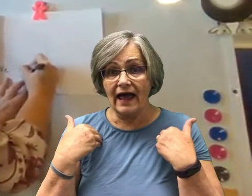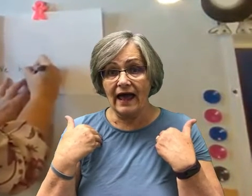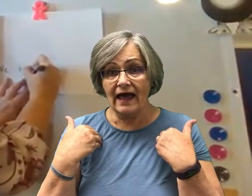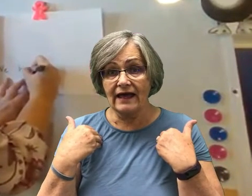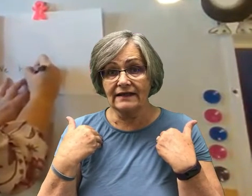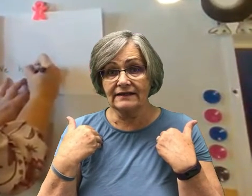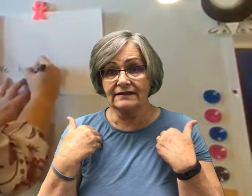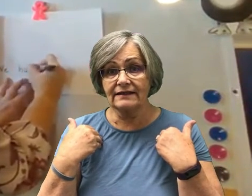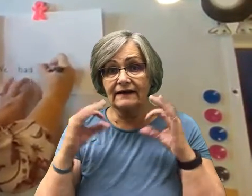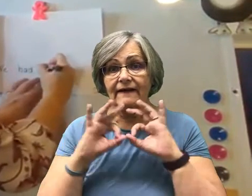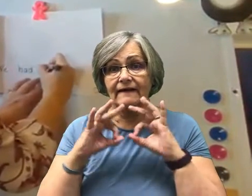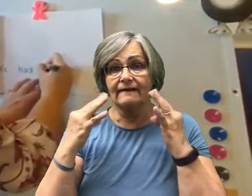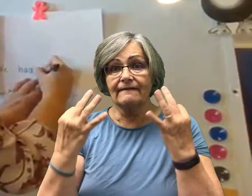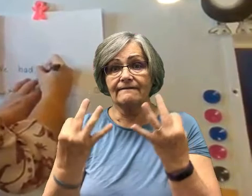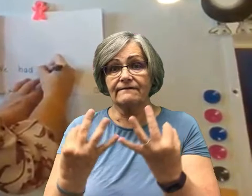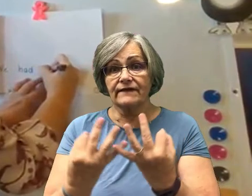had